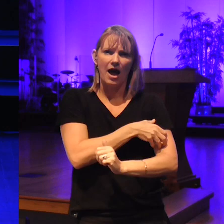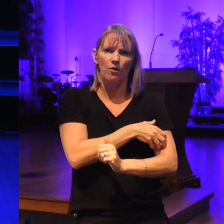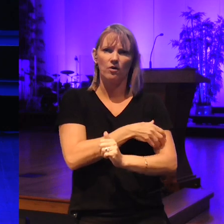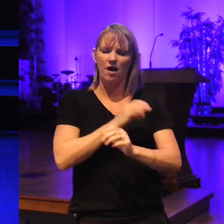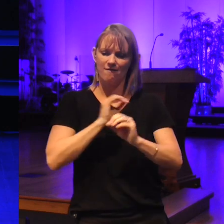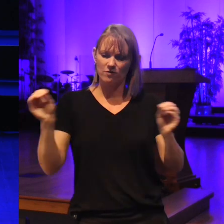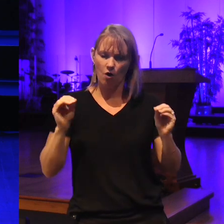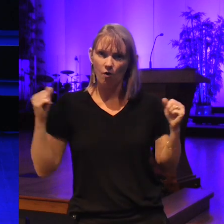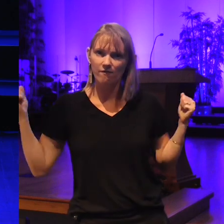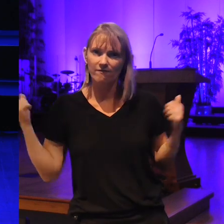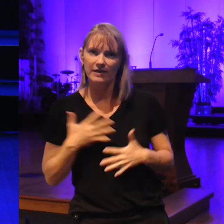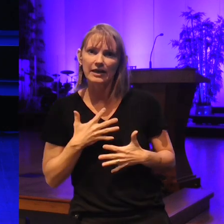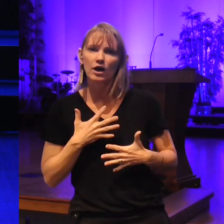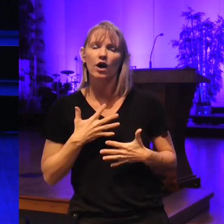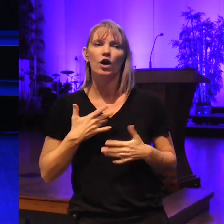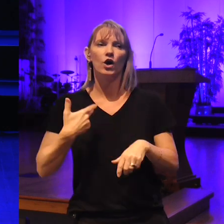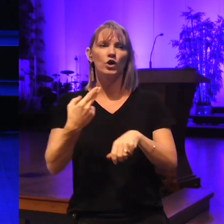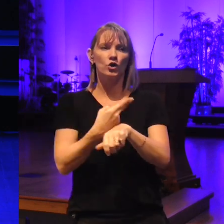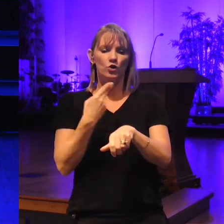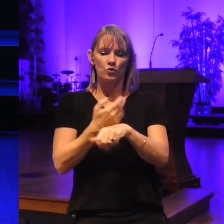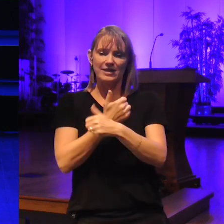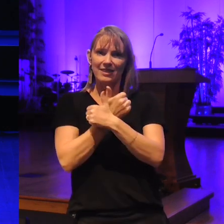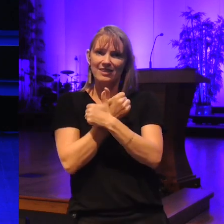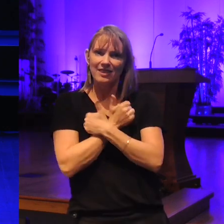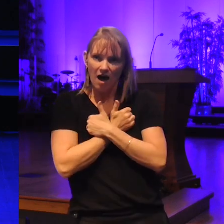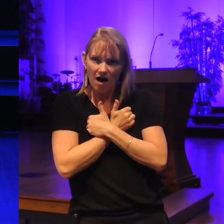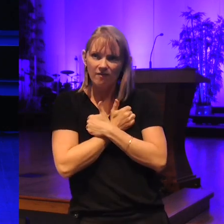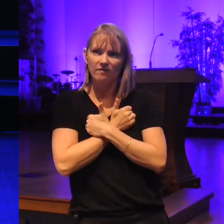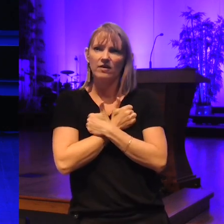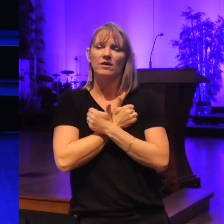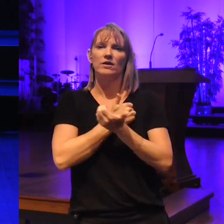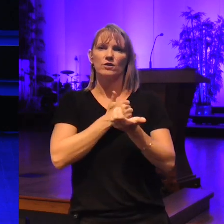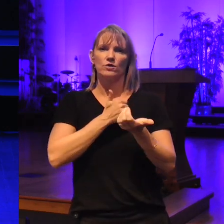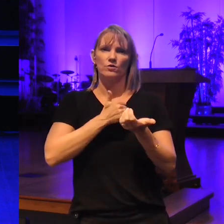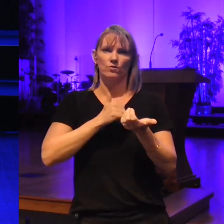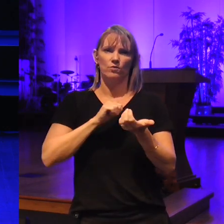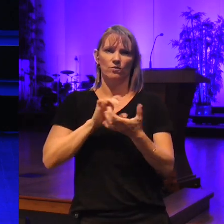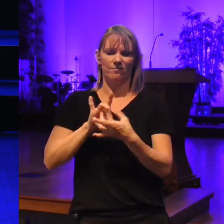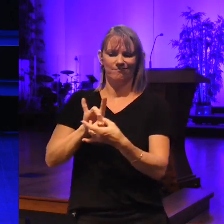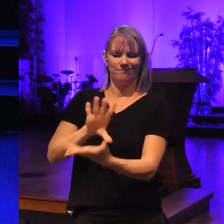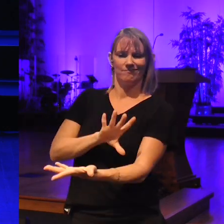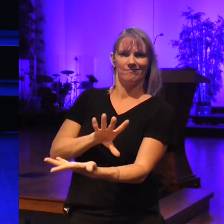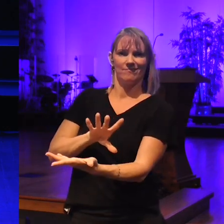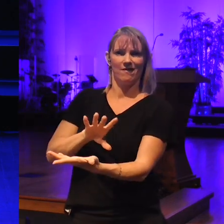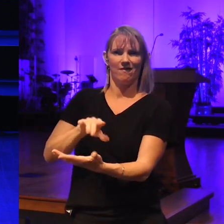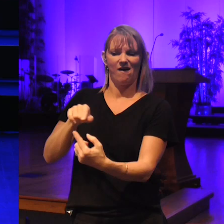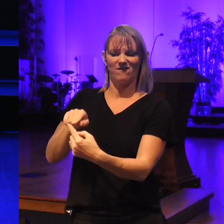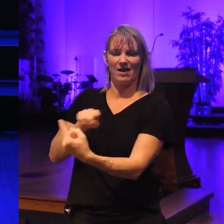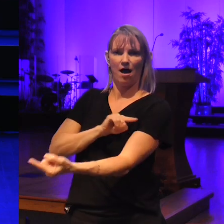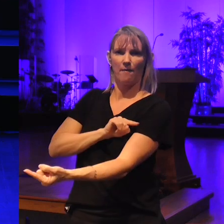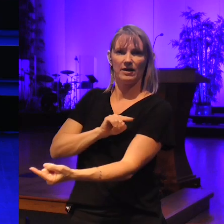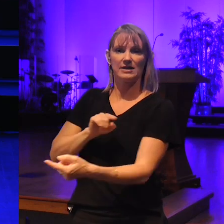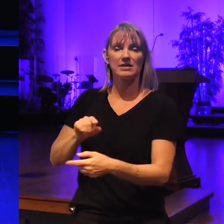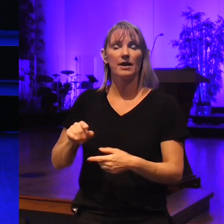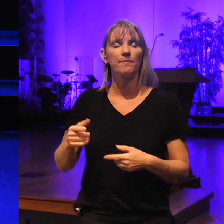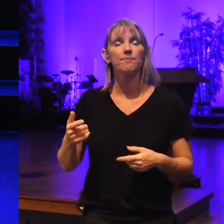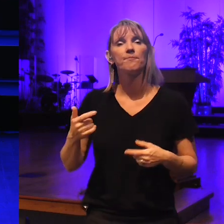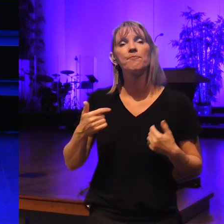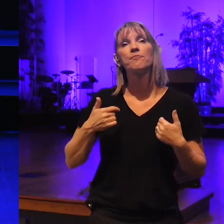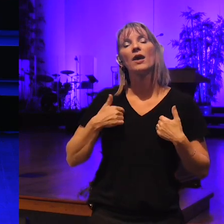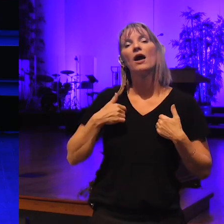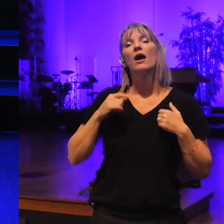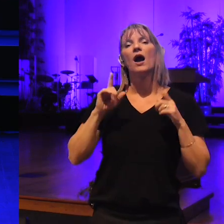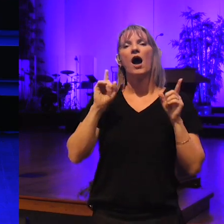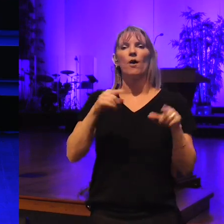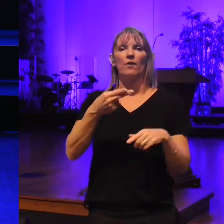Our job is to use love to vanish its opposite. when I was at Hayward Field